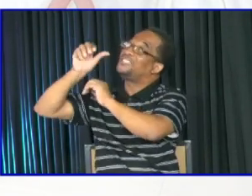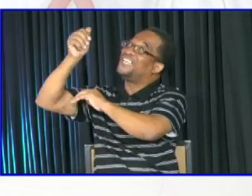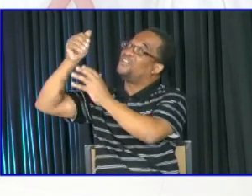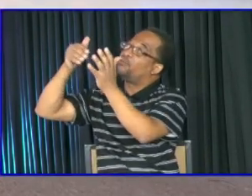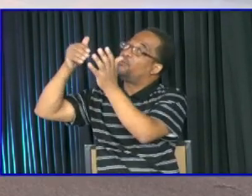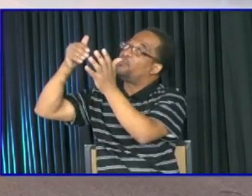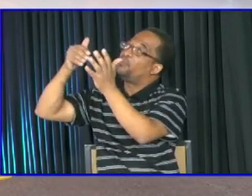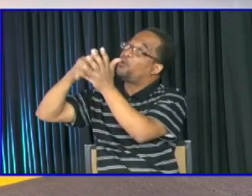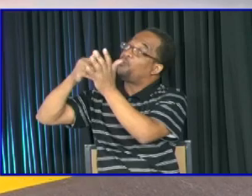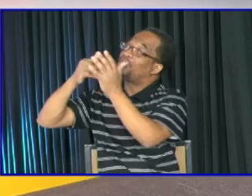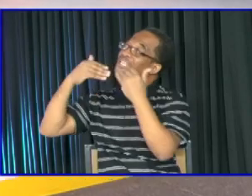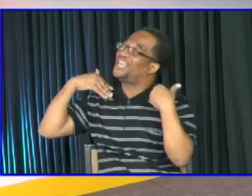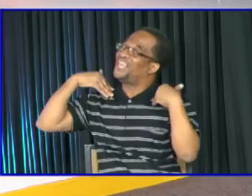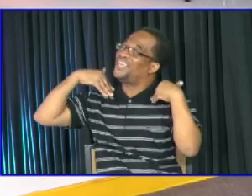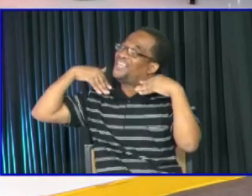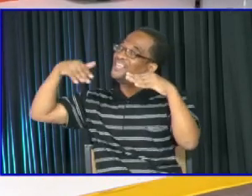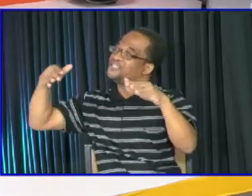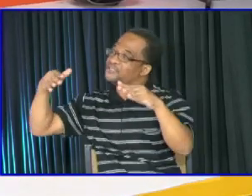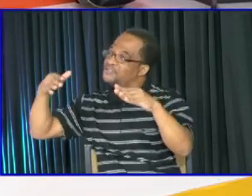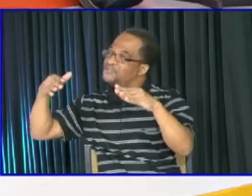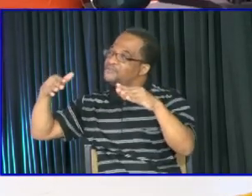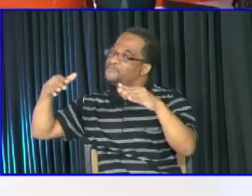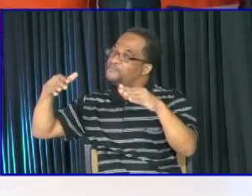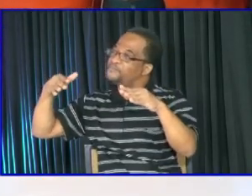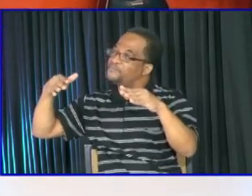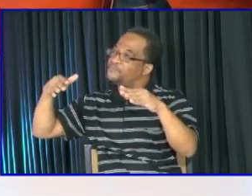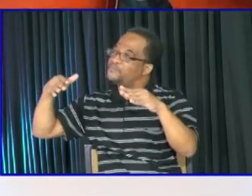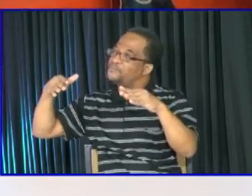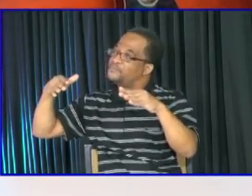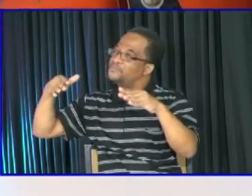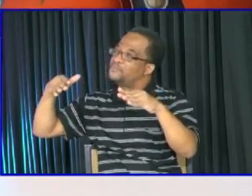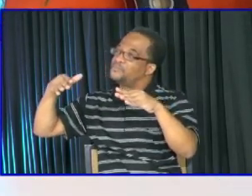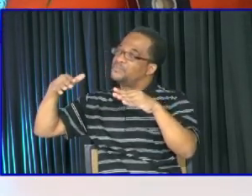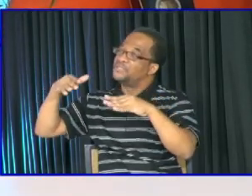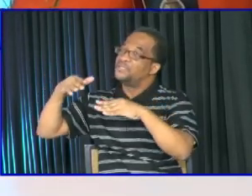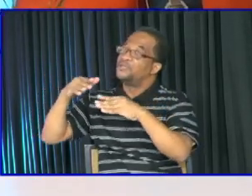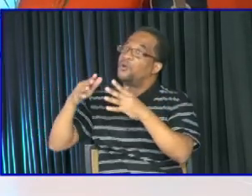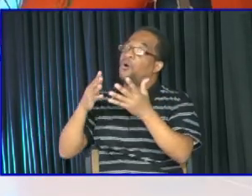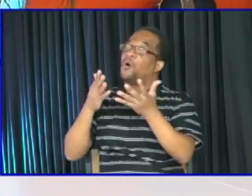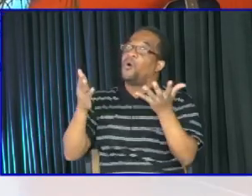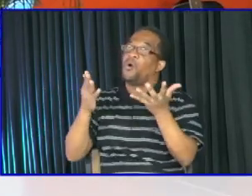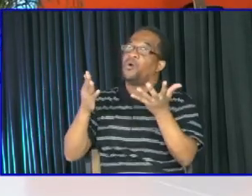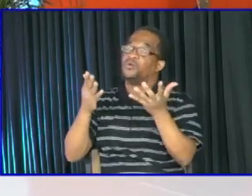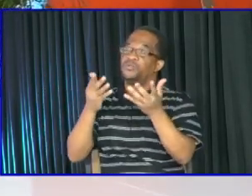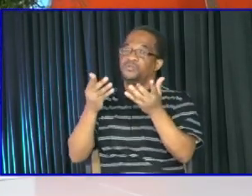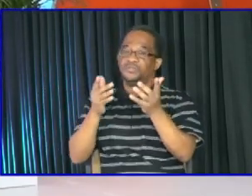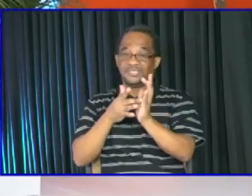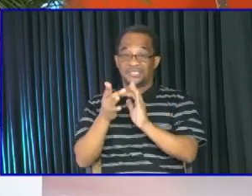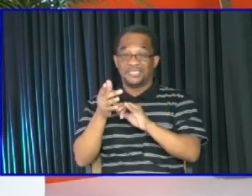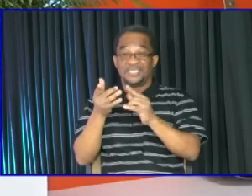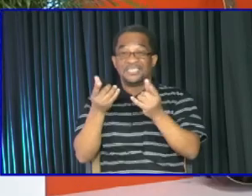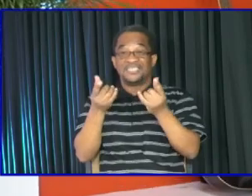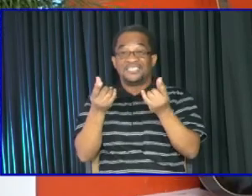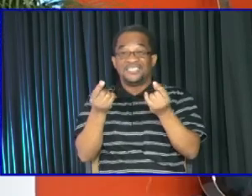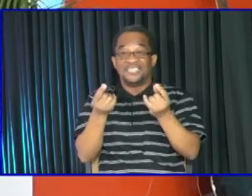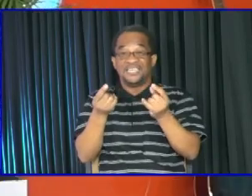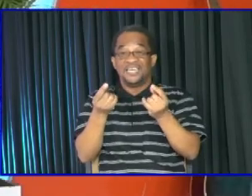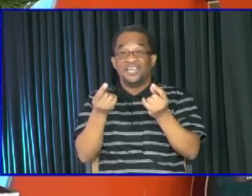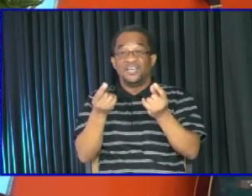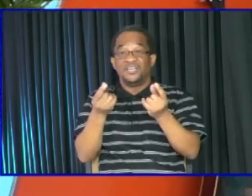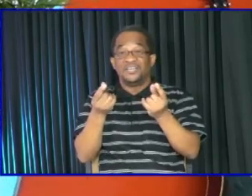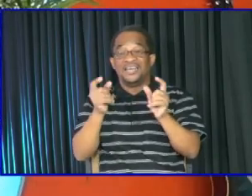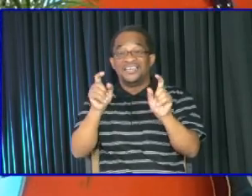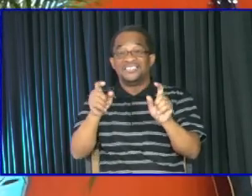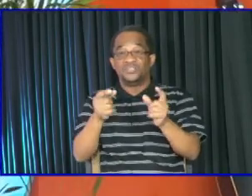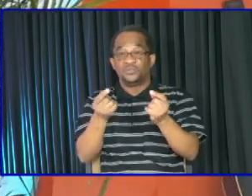needed not to have called 10,000 angels. All he needed to have done was to call